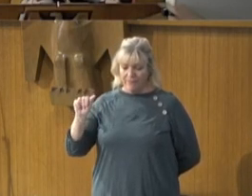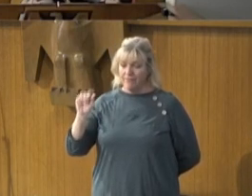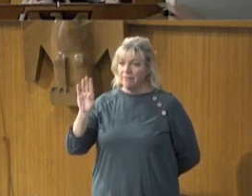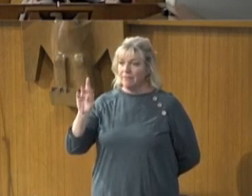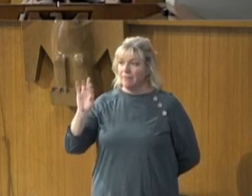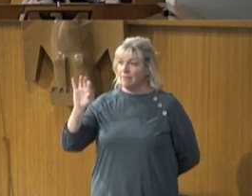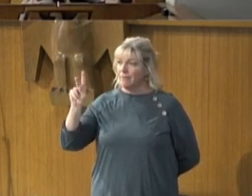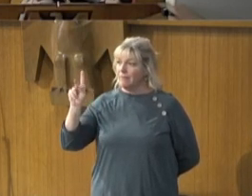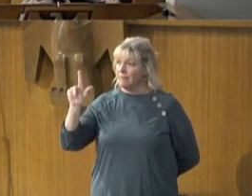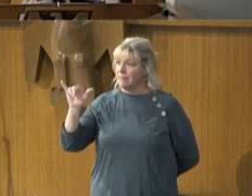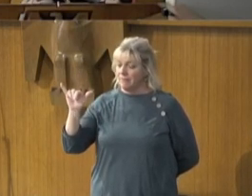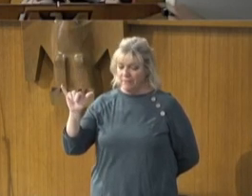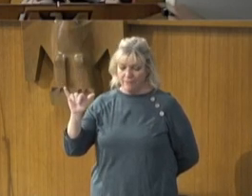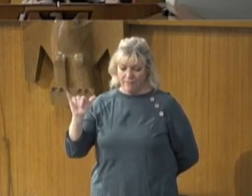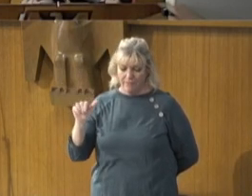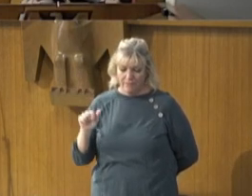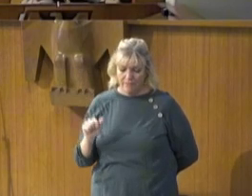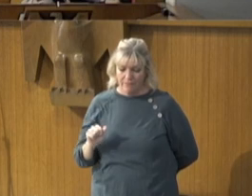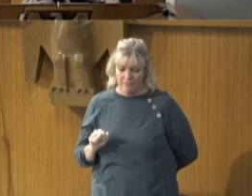Virginia Brickley.